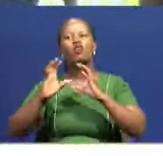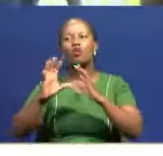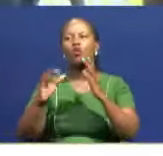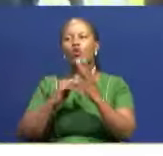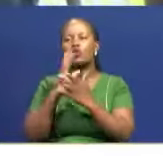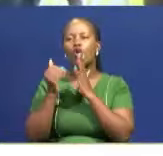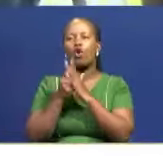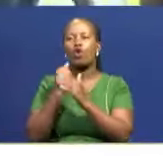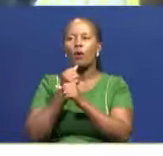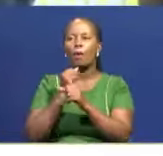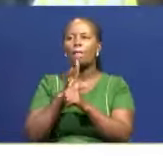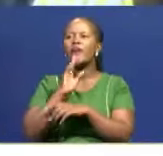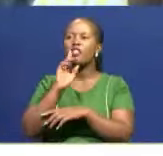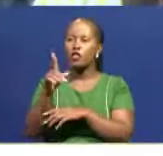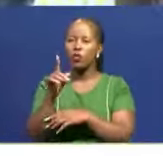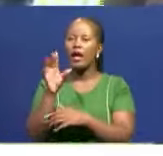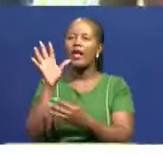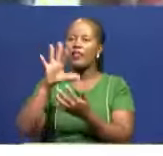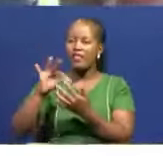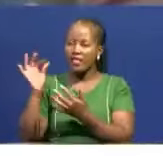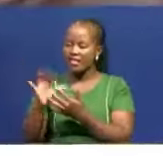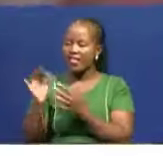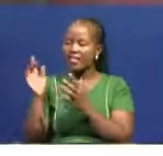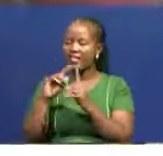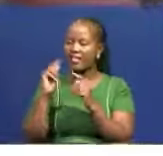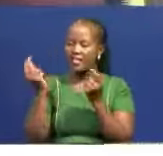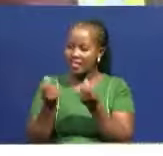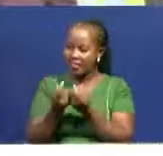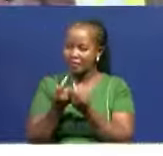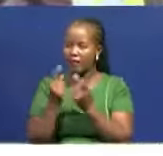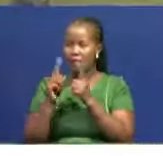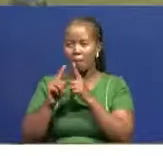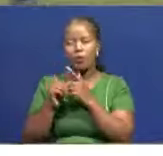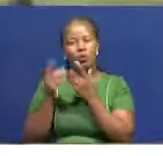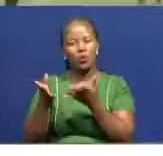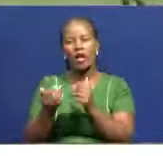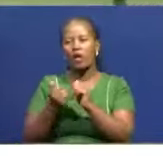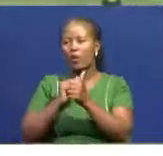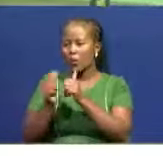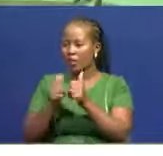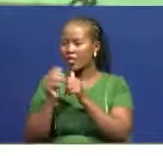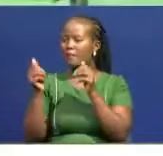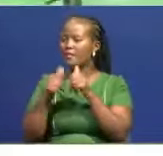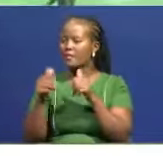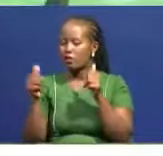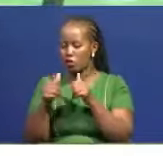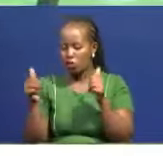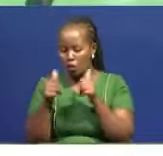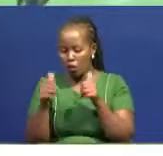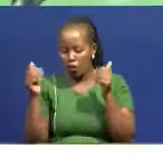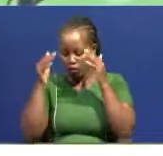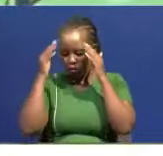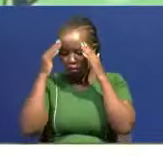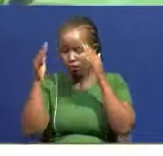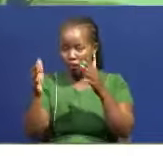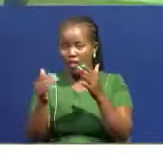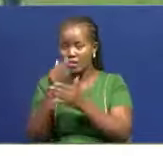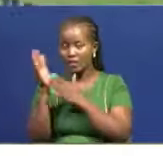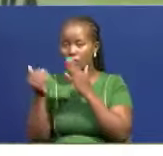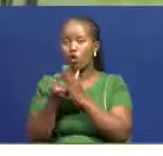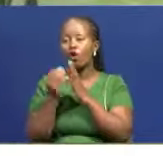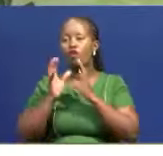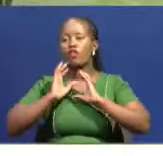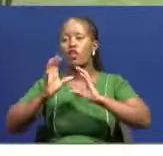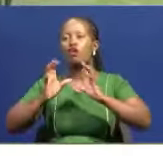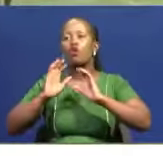sure that they select the players. And I think the game is in a good place, looking at that level of commitment from those coaches and the